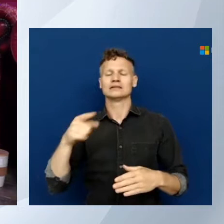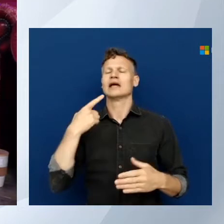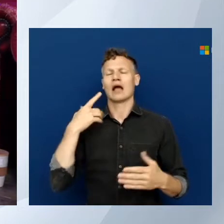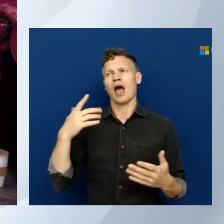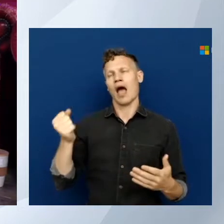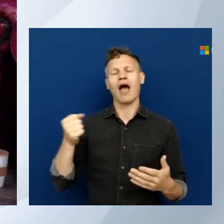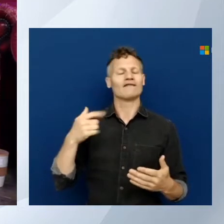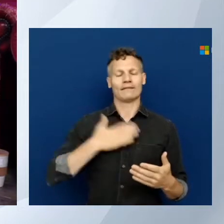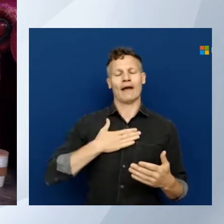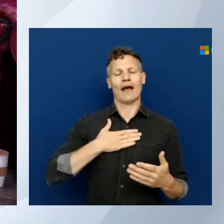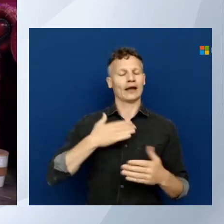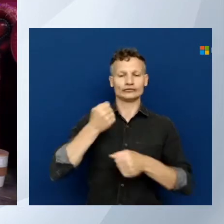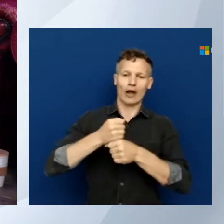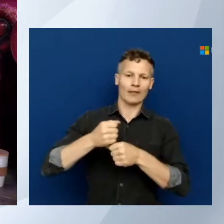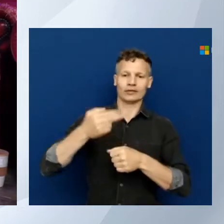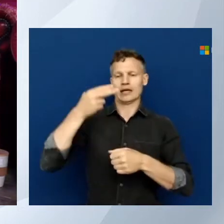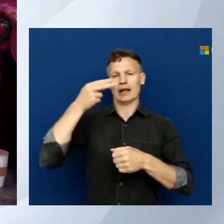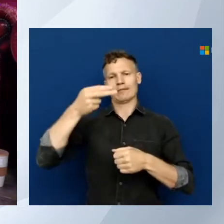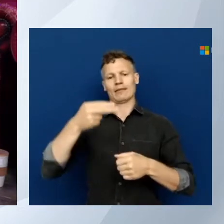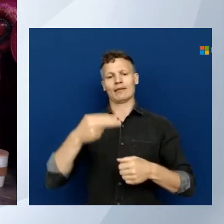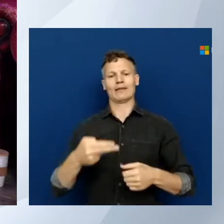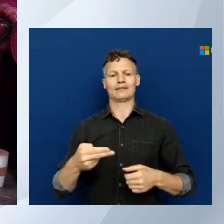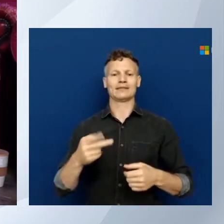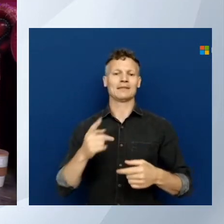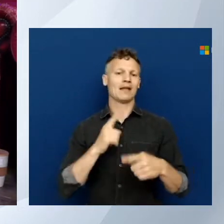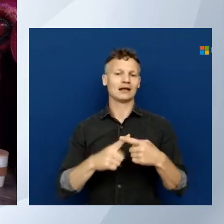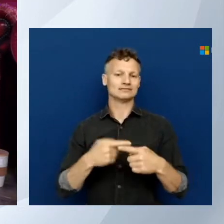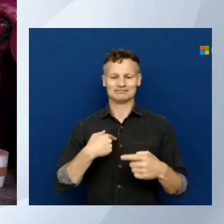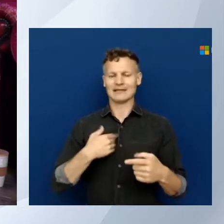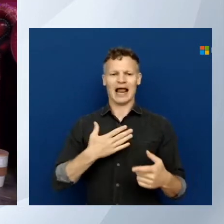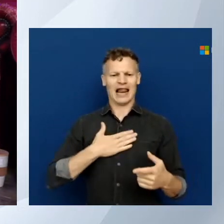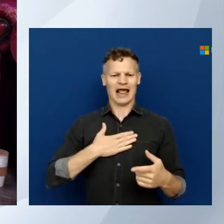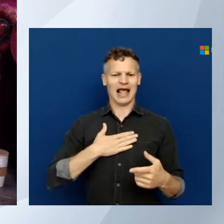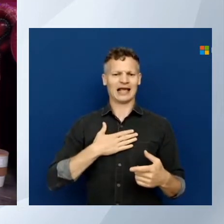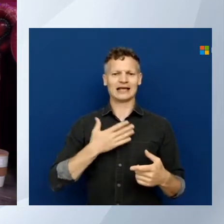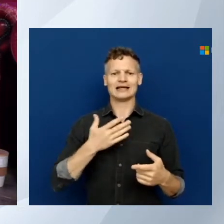titles. Yes, goodies and titles. That's my thing. Yeah, that's.